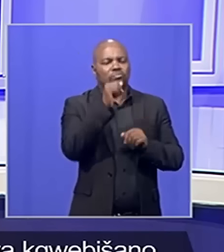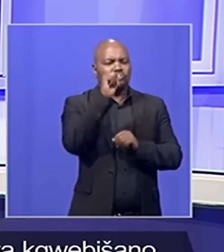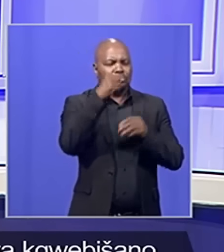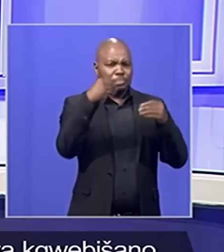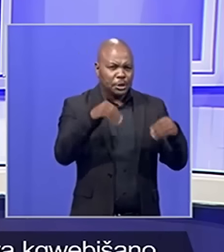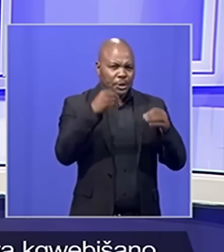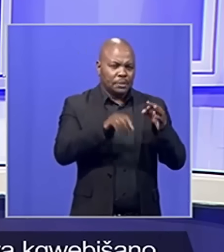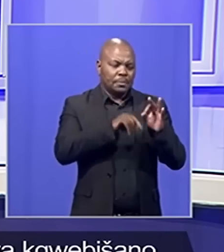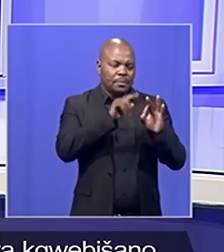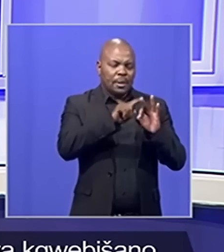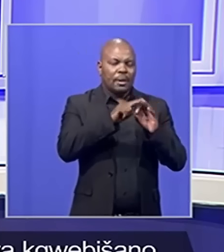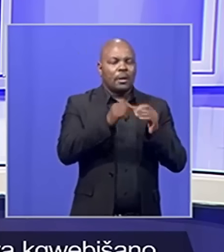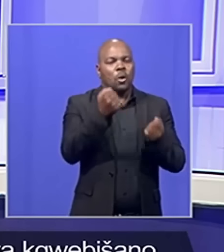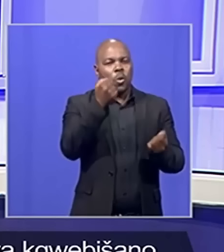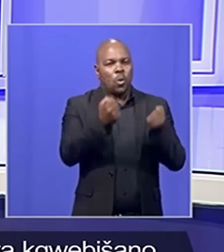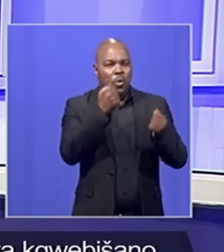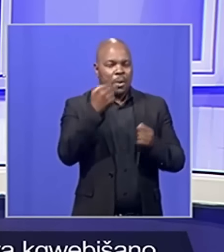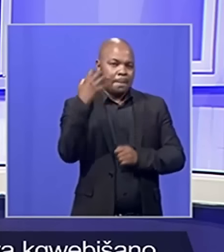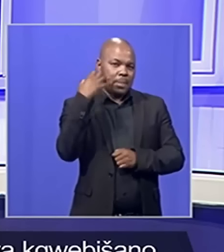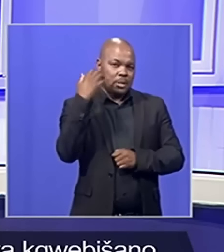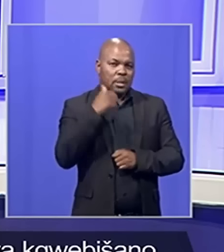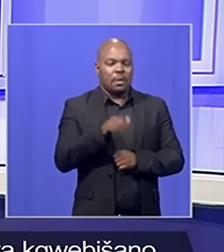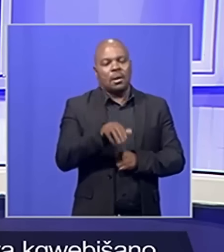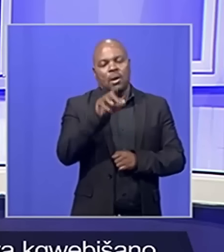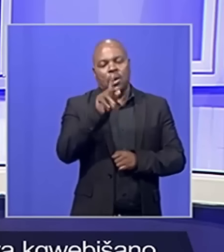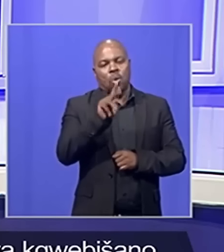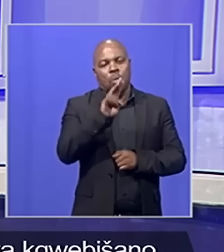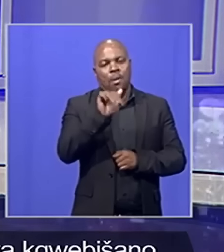industry le tona ya toka Mamoloko Kubai.